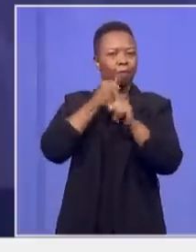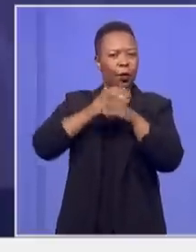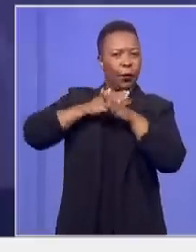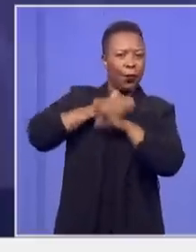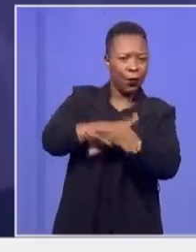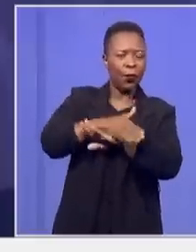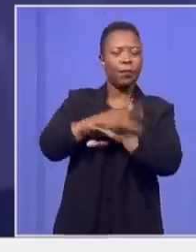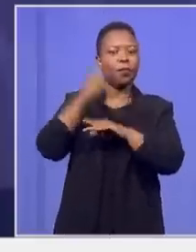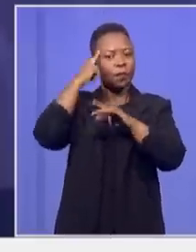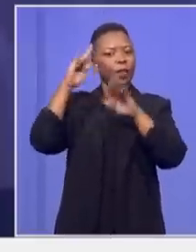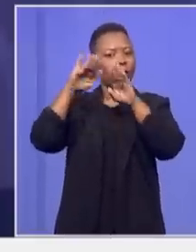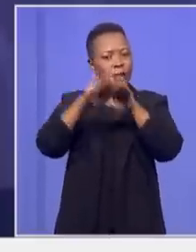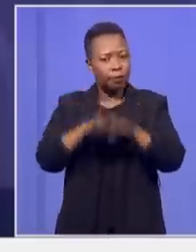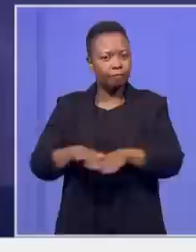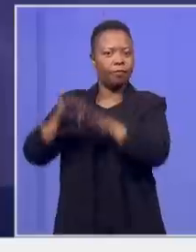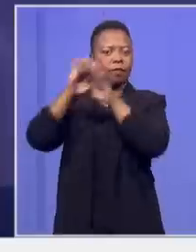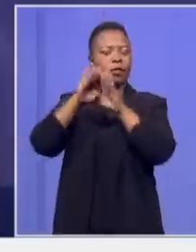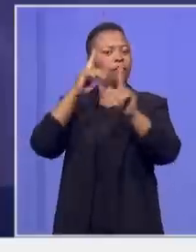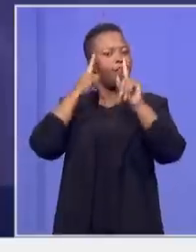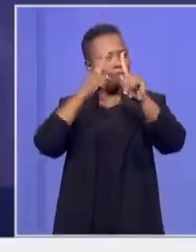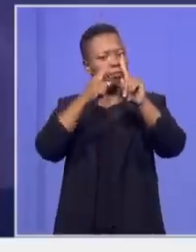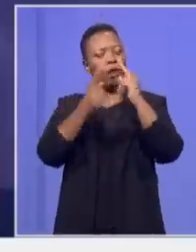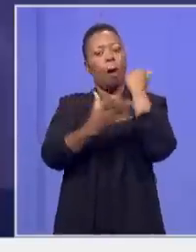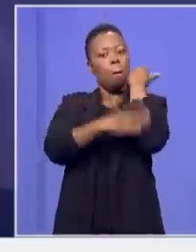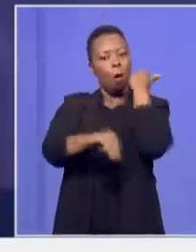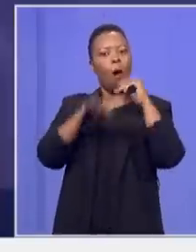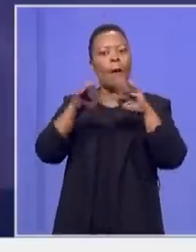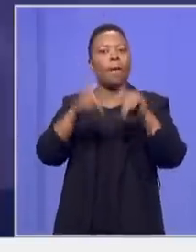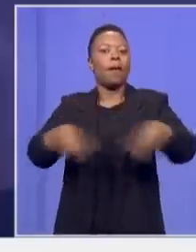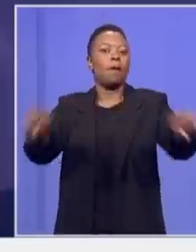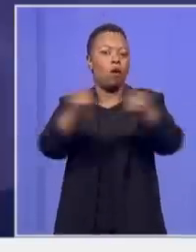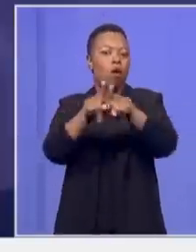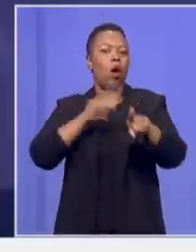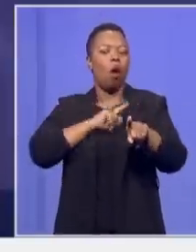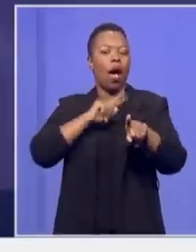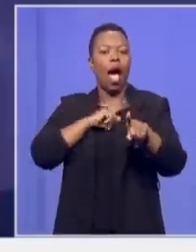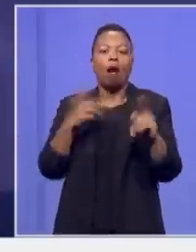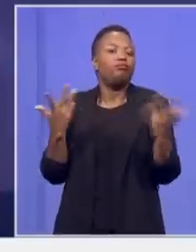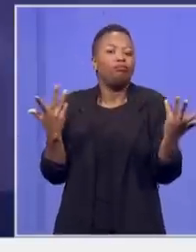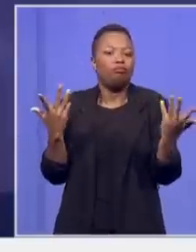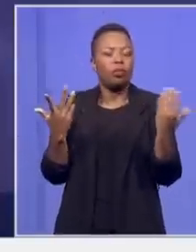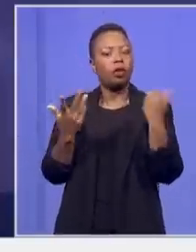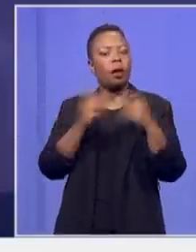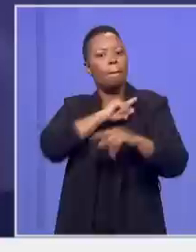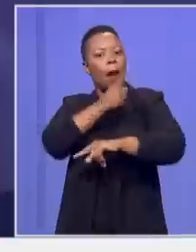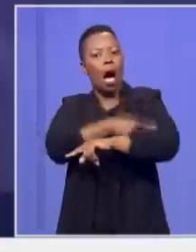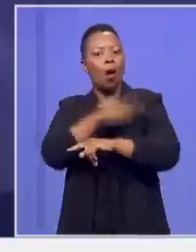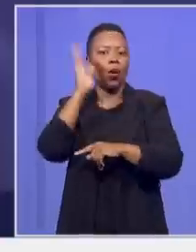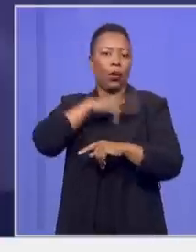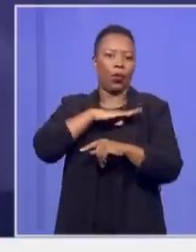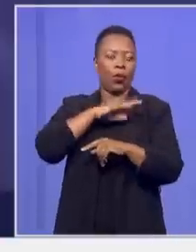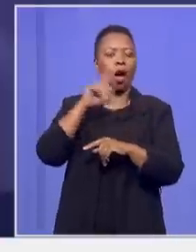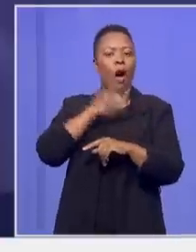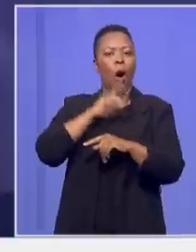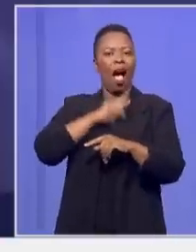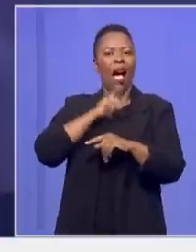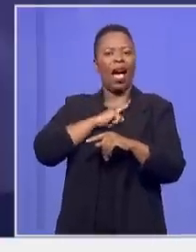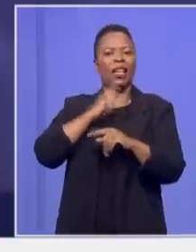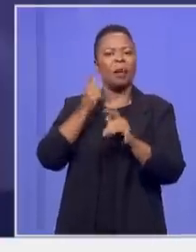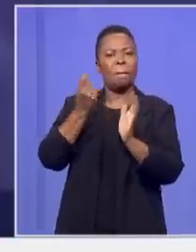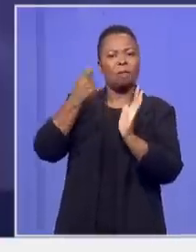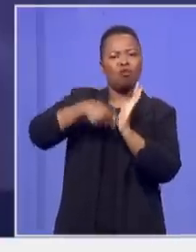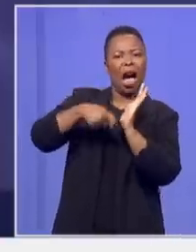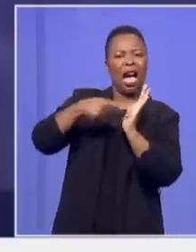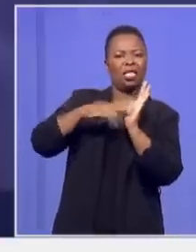single-mindedly for poor people who often found themselves powerless against wave of price increase. You've